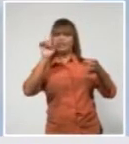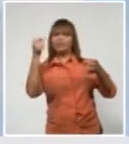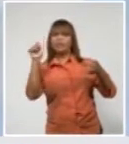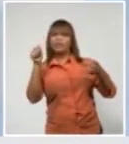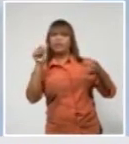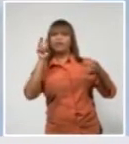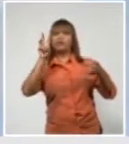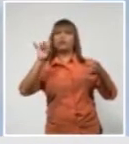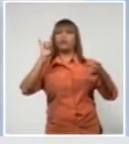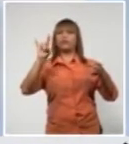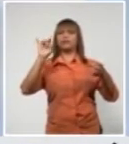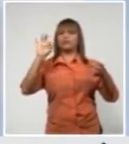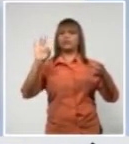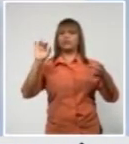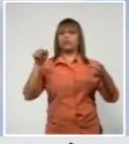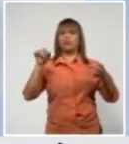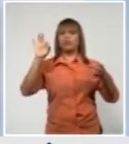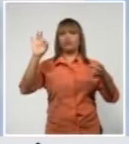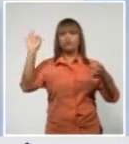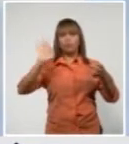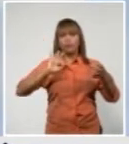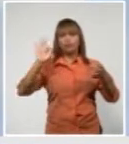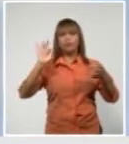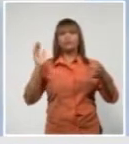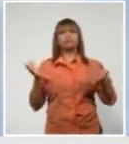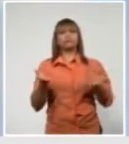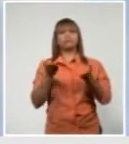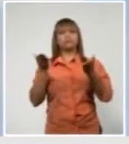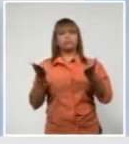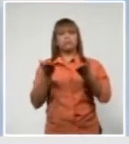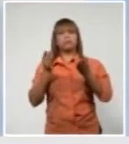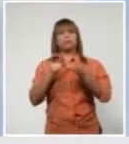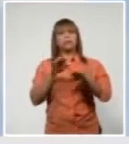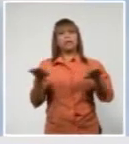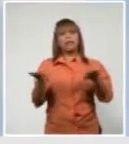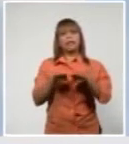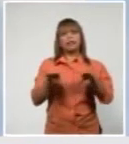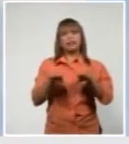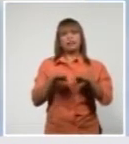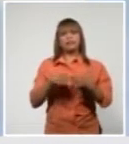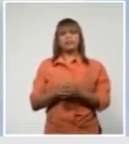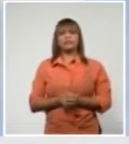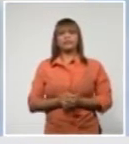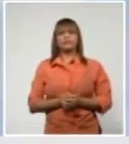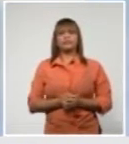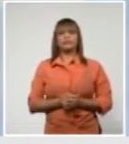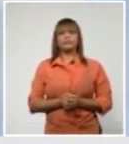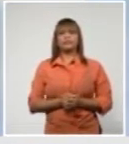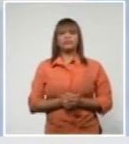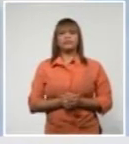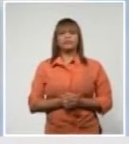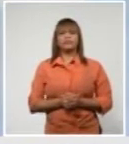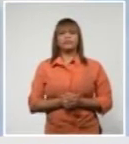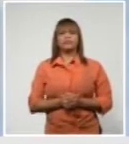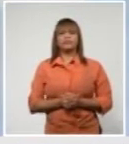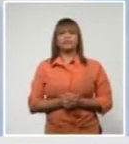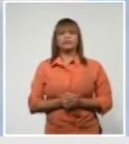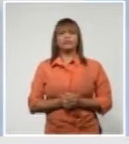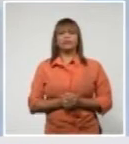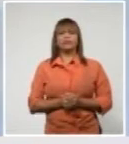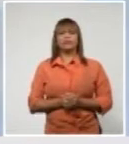no one died as a result of the virus, meaning that the COVID-19 death toll on the island remains